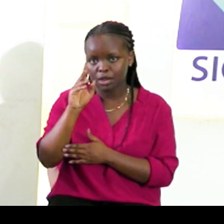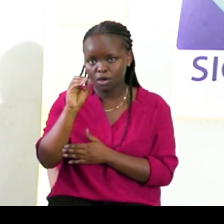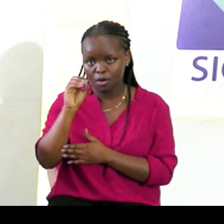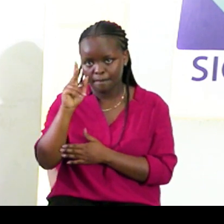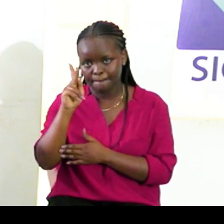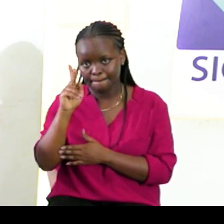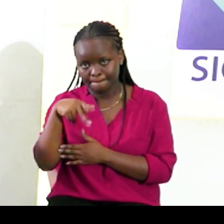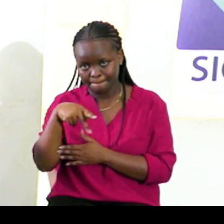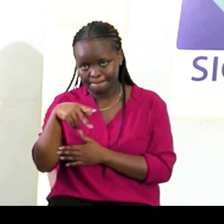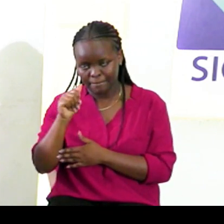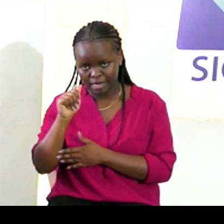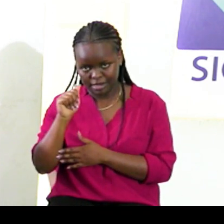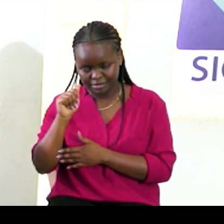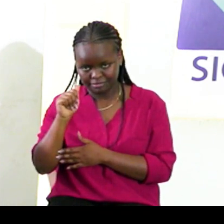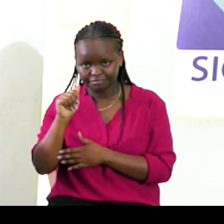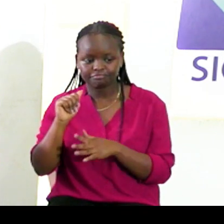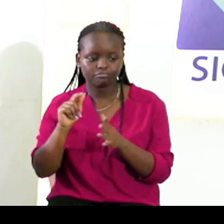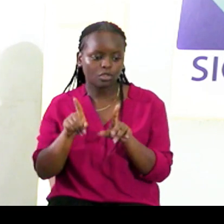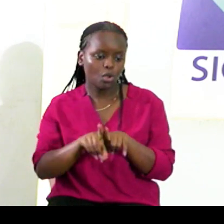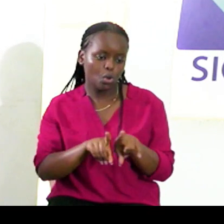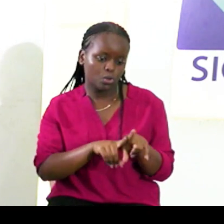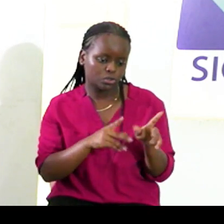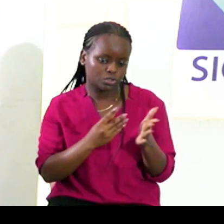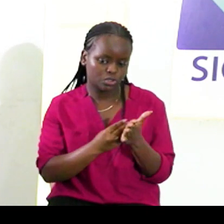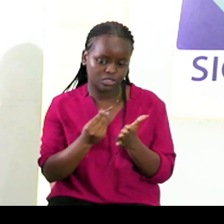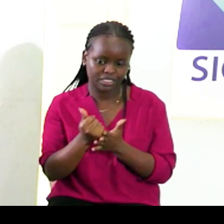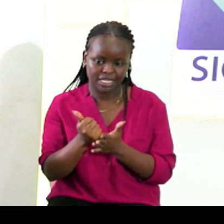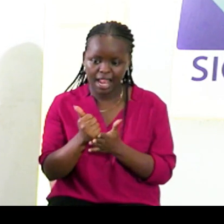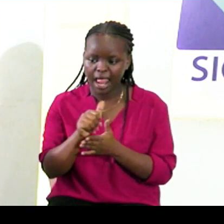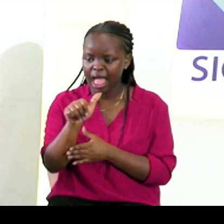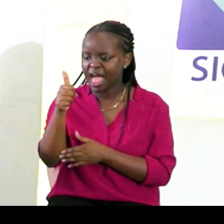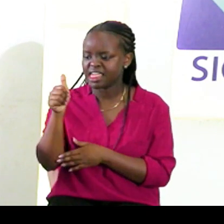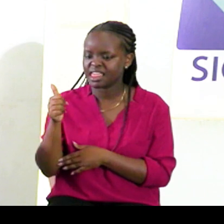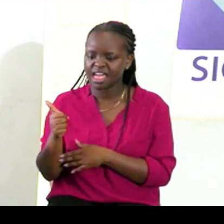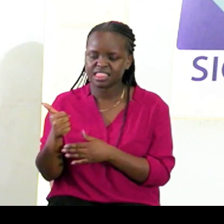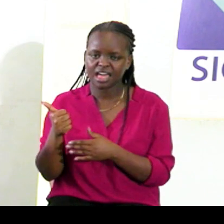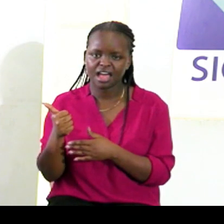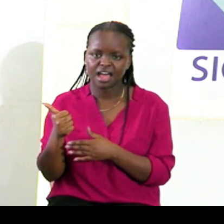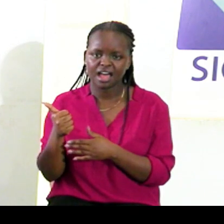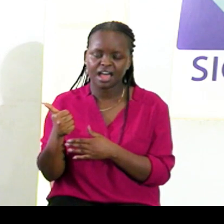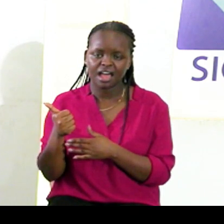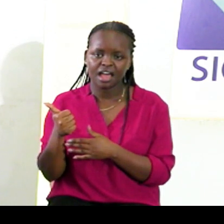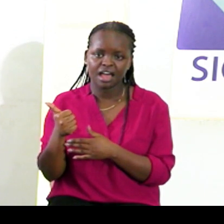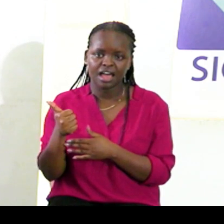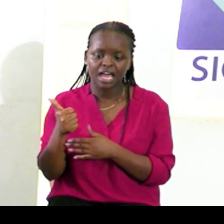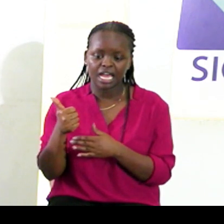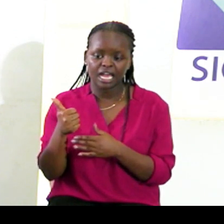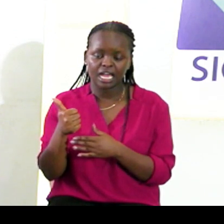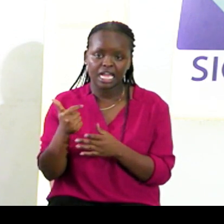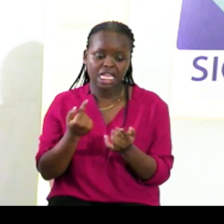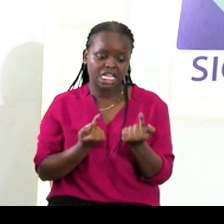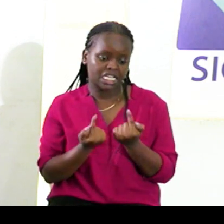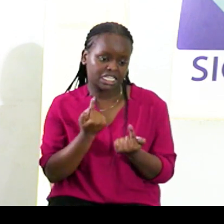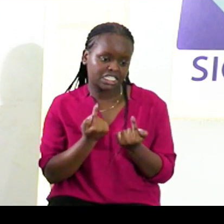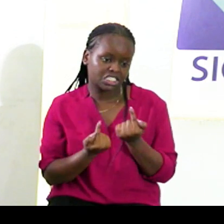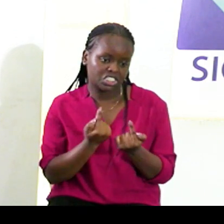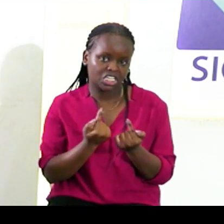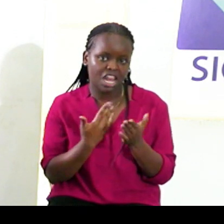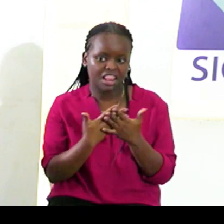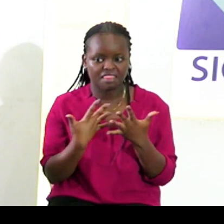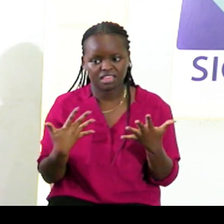company. I also sell other home appliances, kitchen equipment and